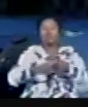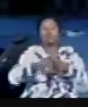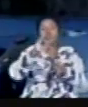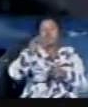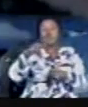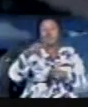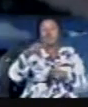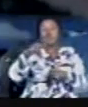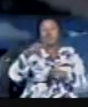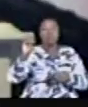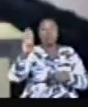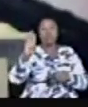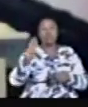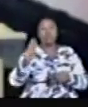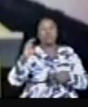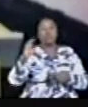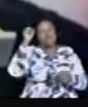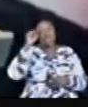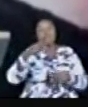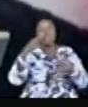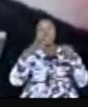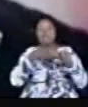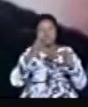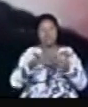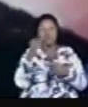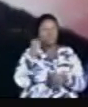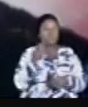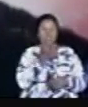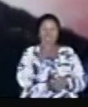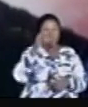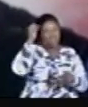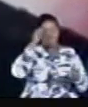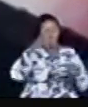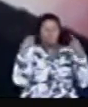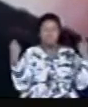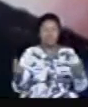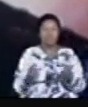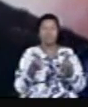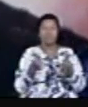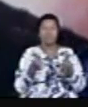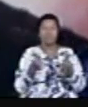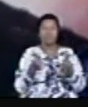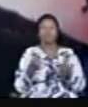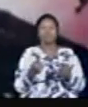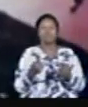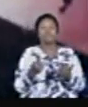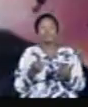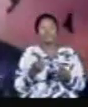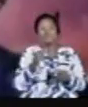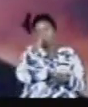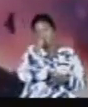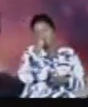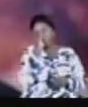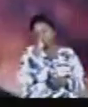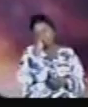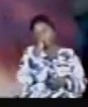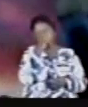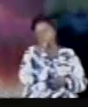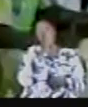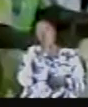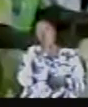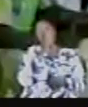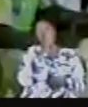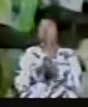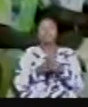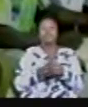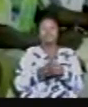his transgression, and to Israel his sin. Look at Acts chapter 4,